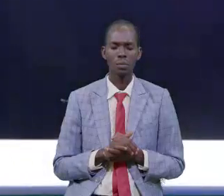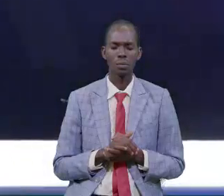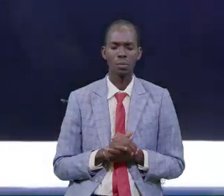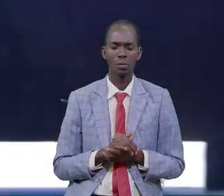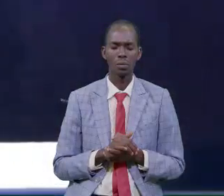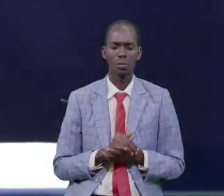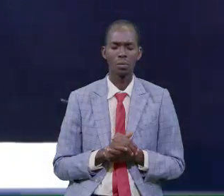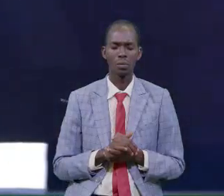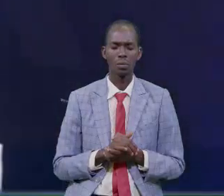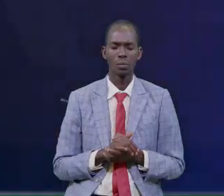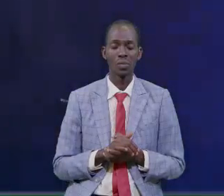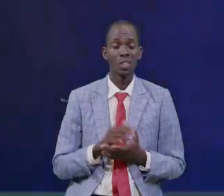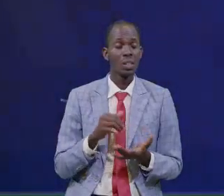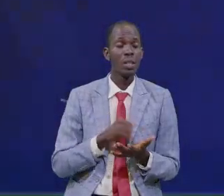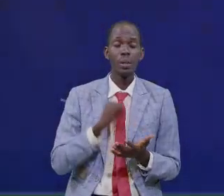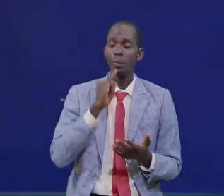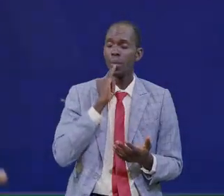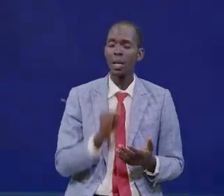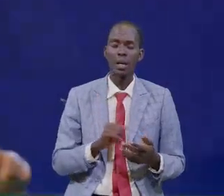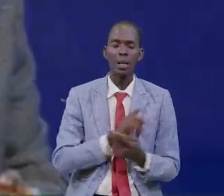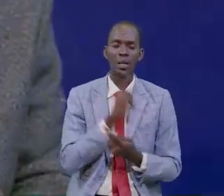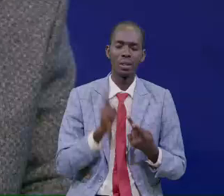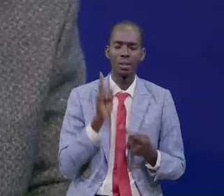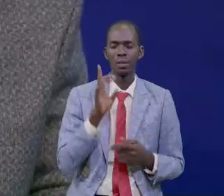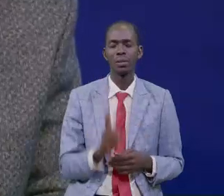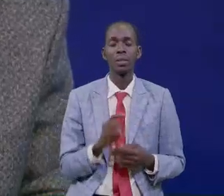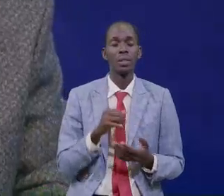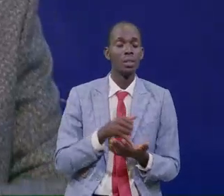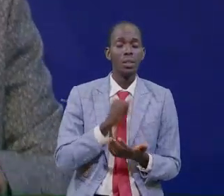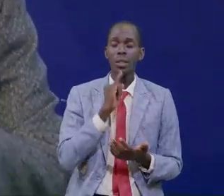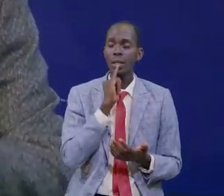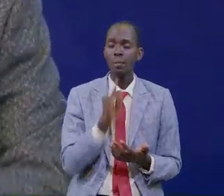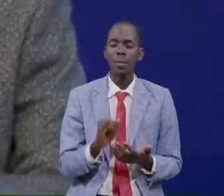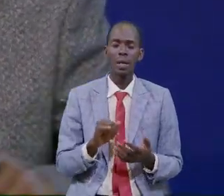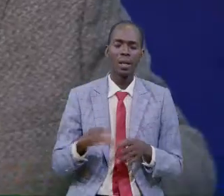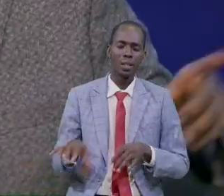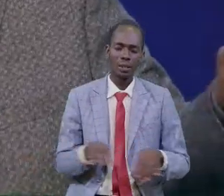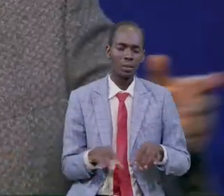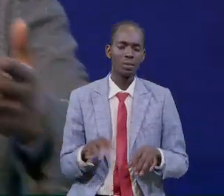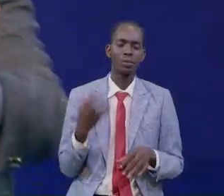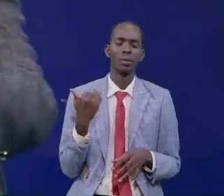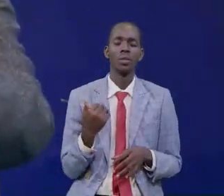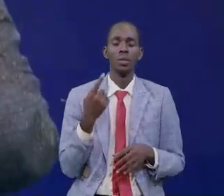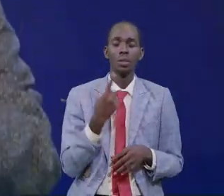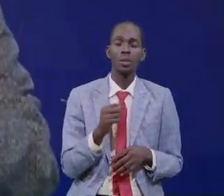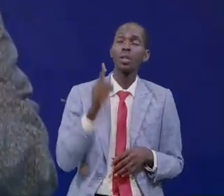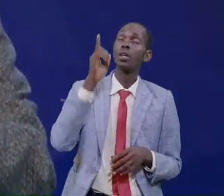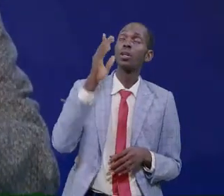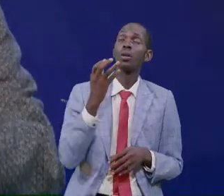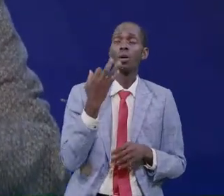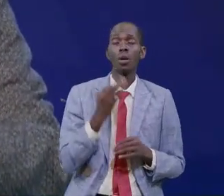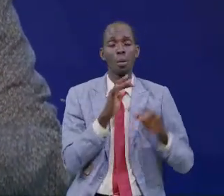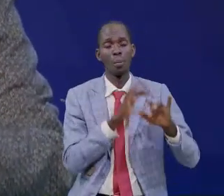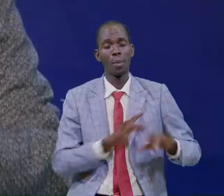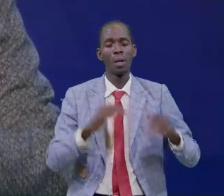It is done. It is done. The God of mercy has received you.